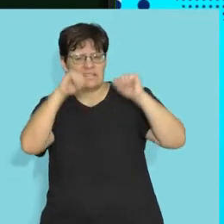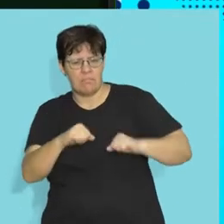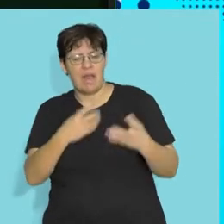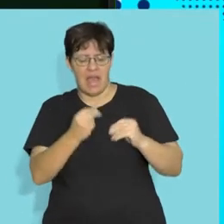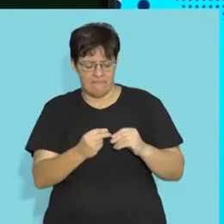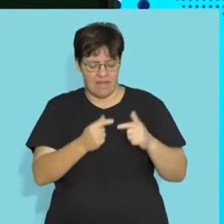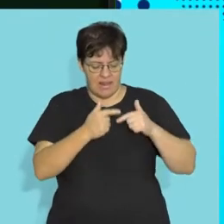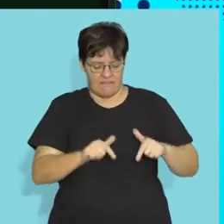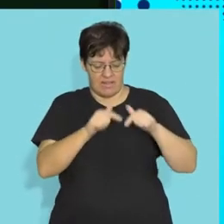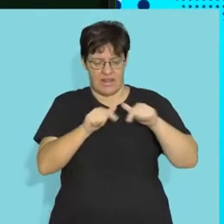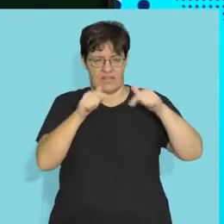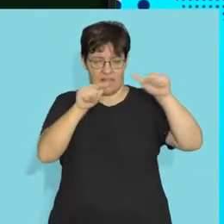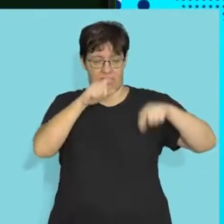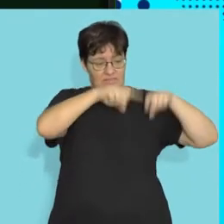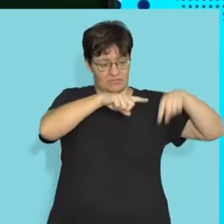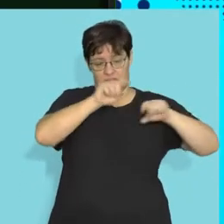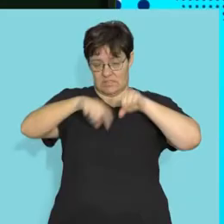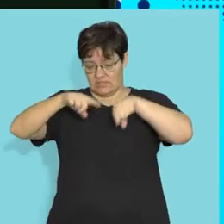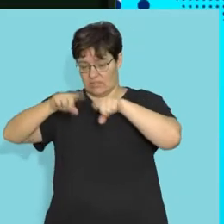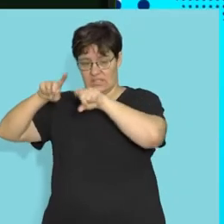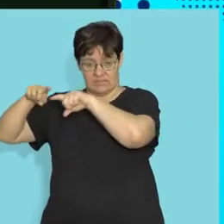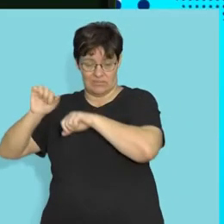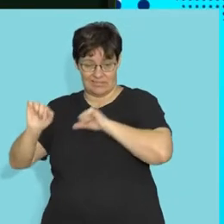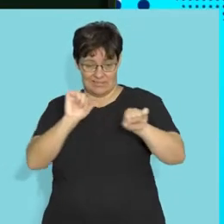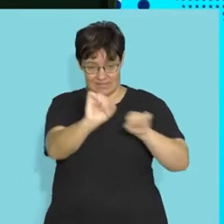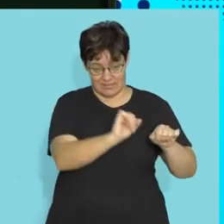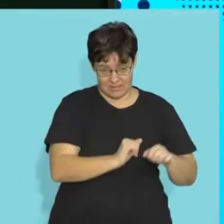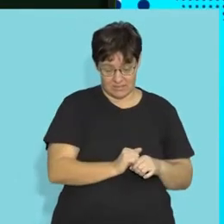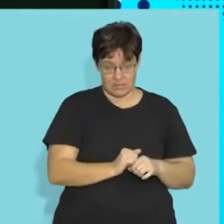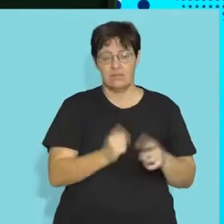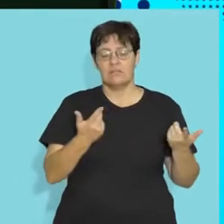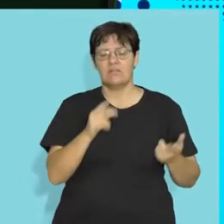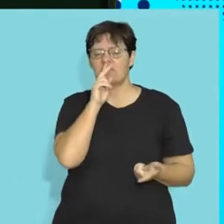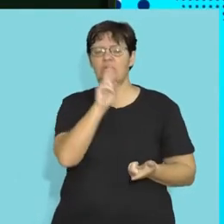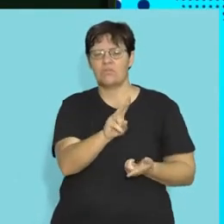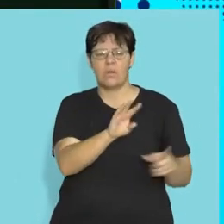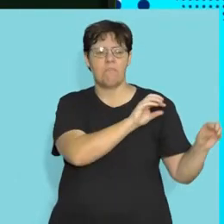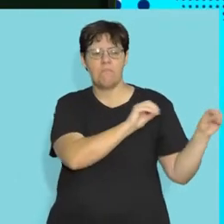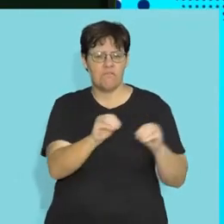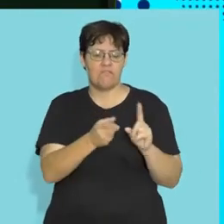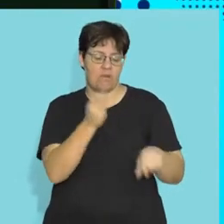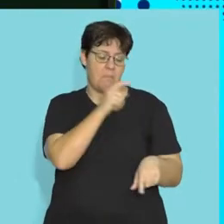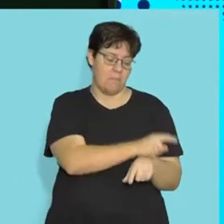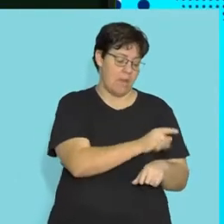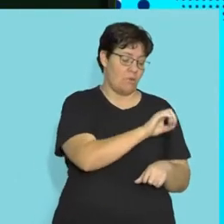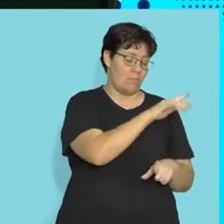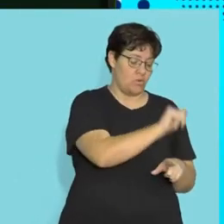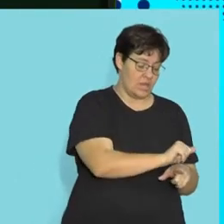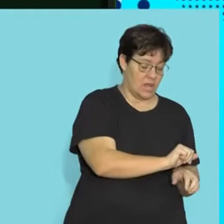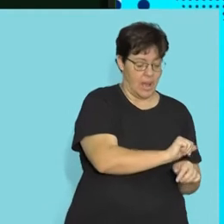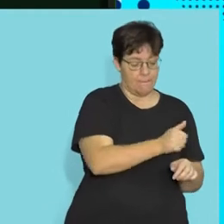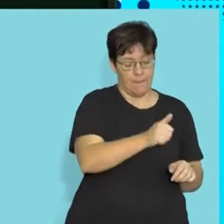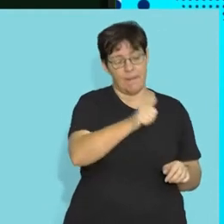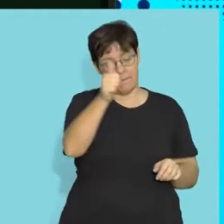of organization. And what do I mean by that? We said that in a food chain, we saw the movement of energy from the primary